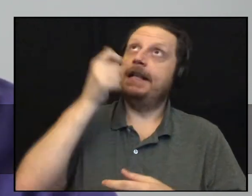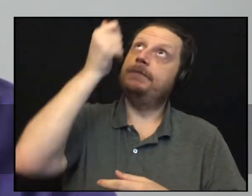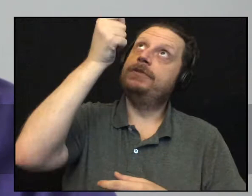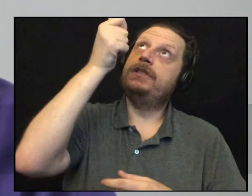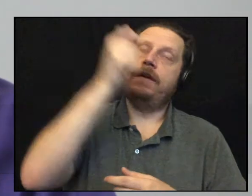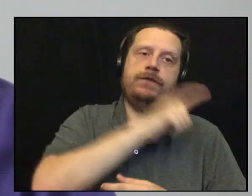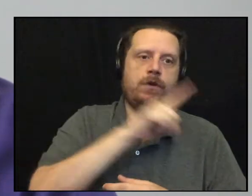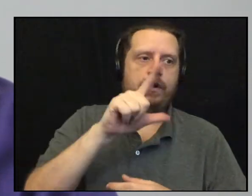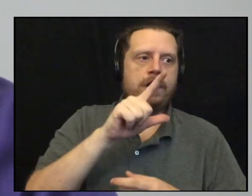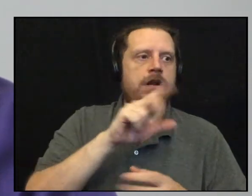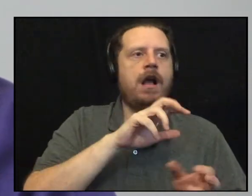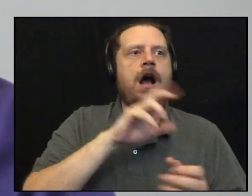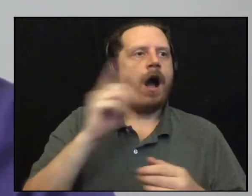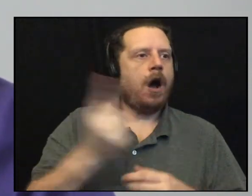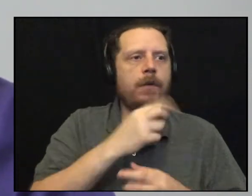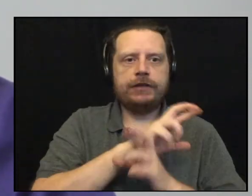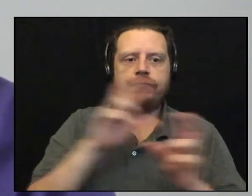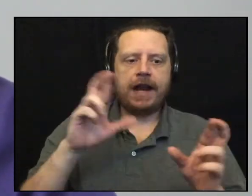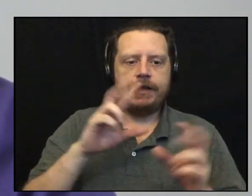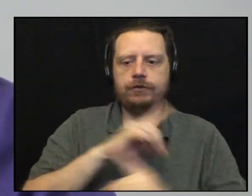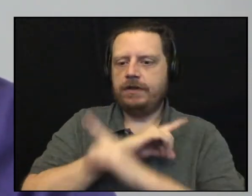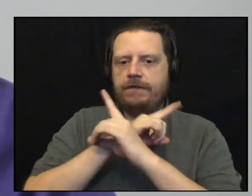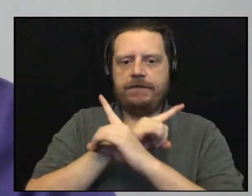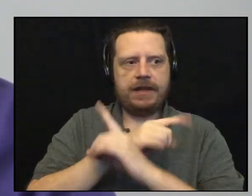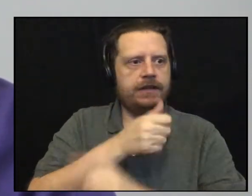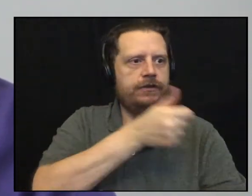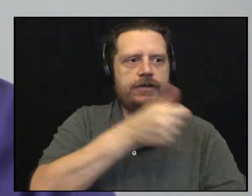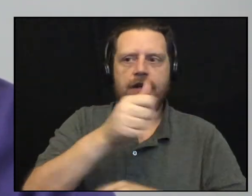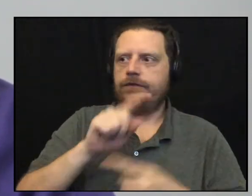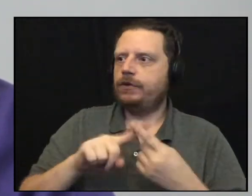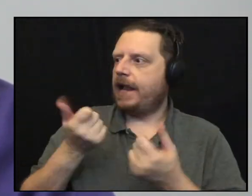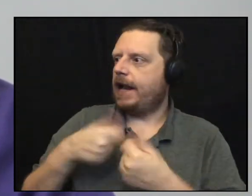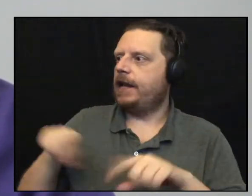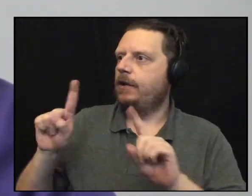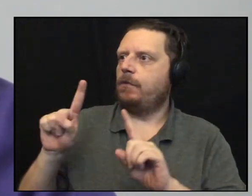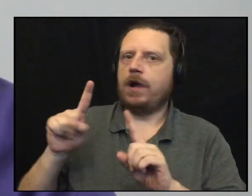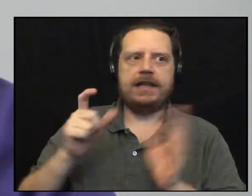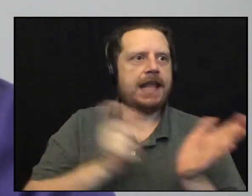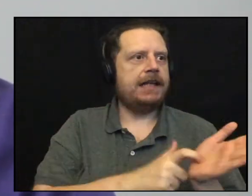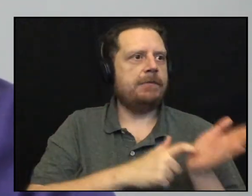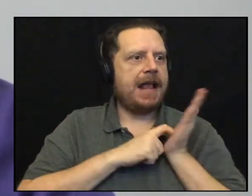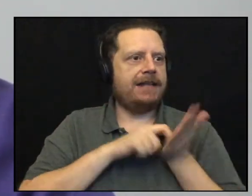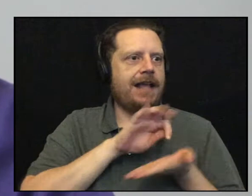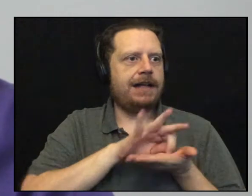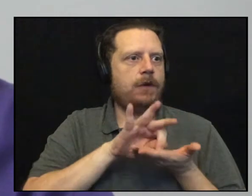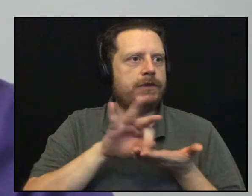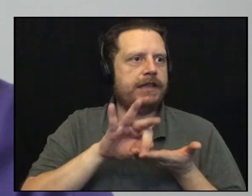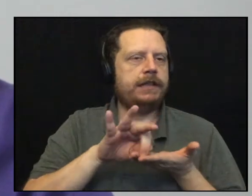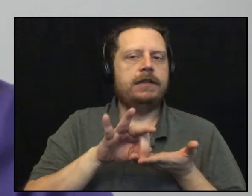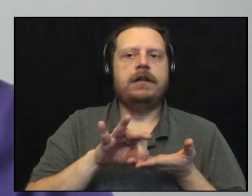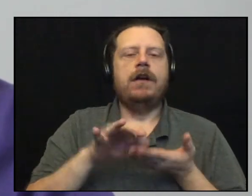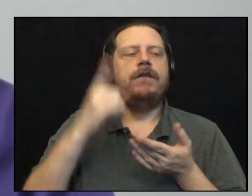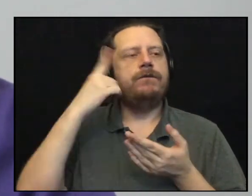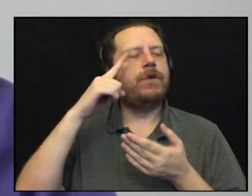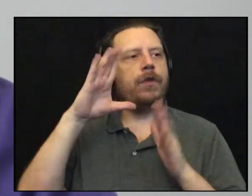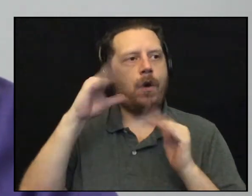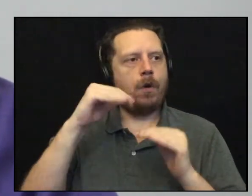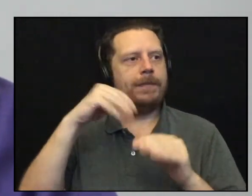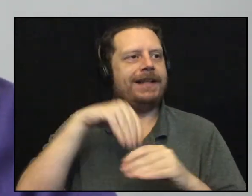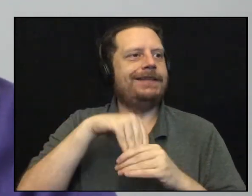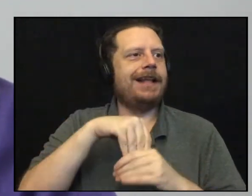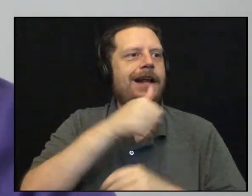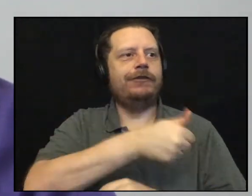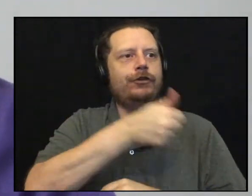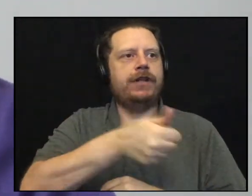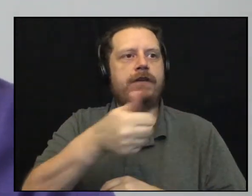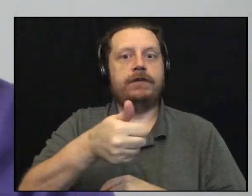make your defense to anyone who demands from you an accounting for the hope that is in you. Yet do